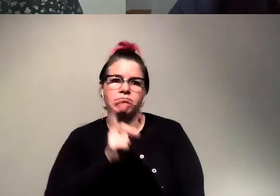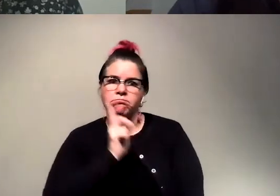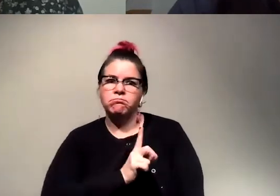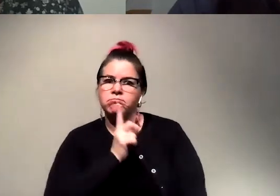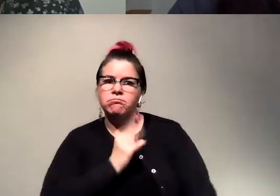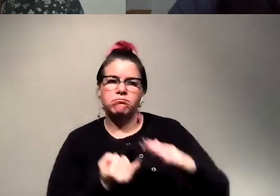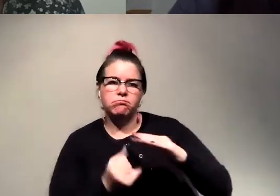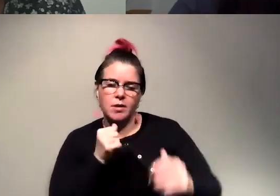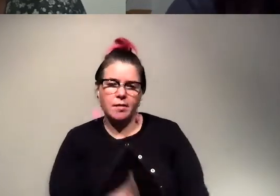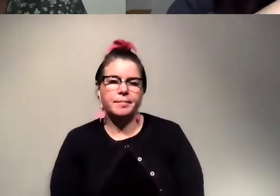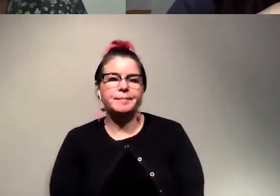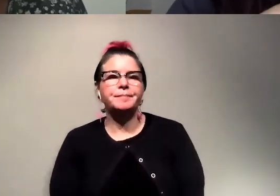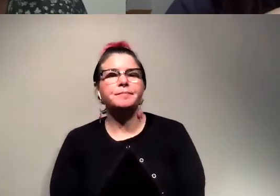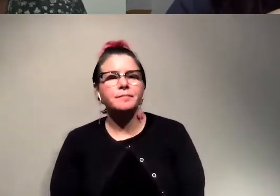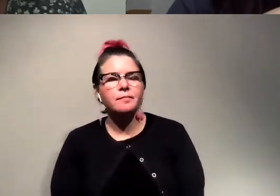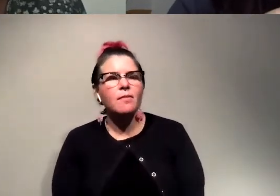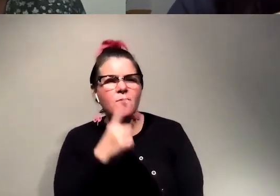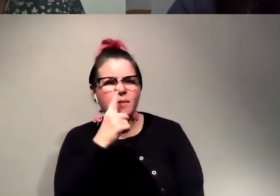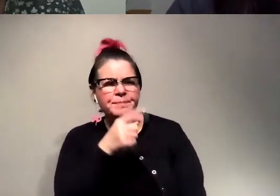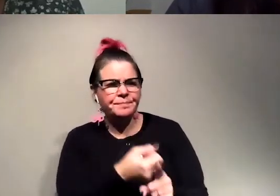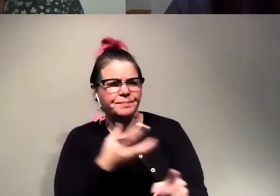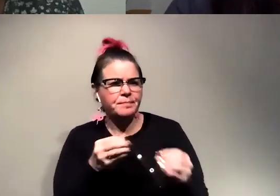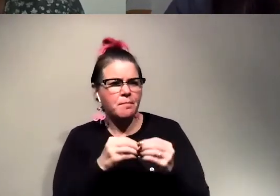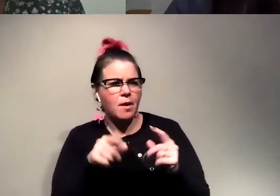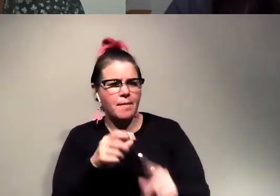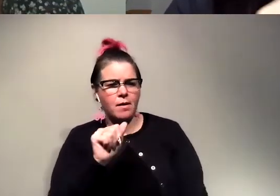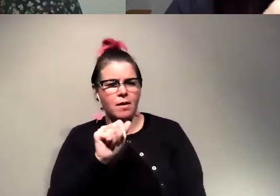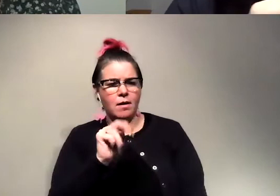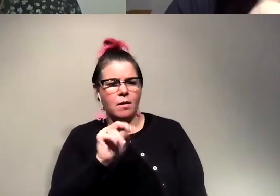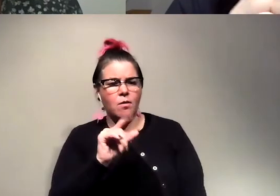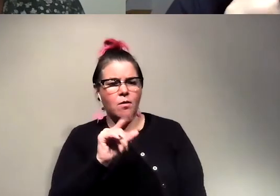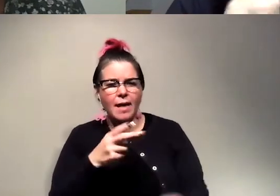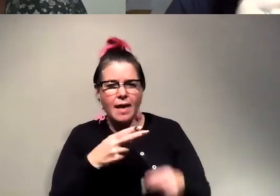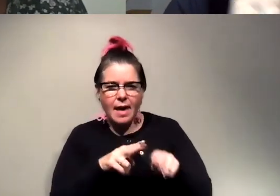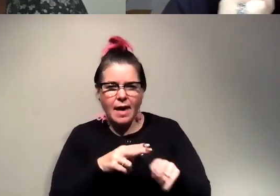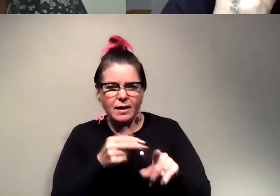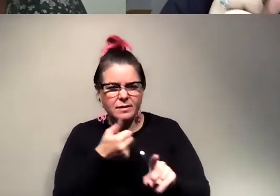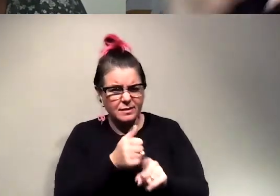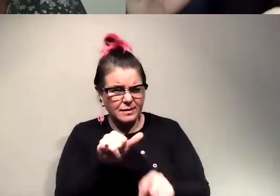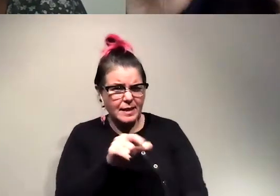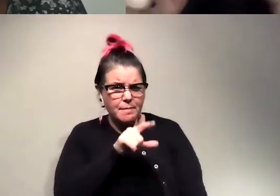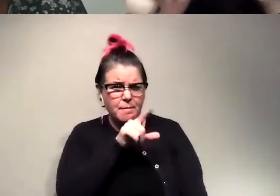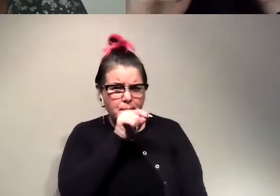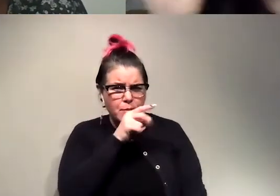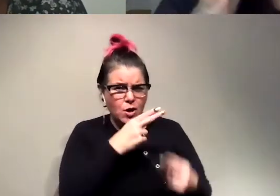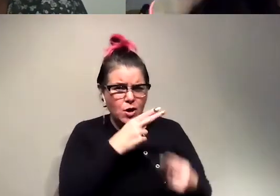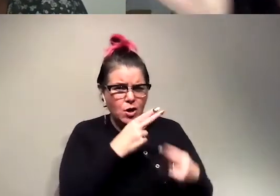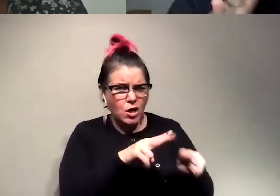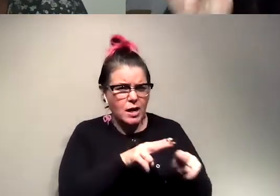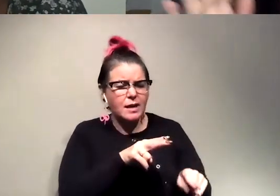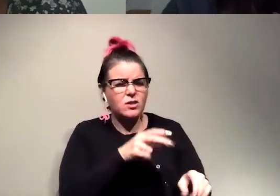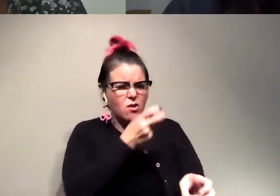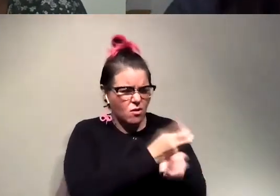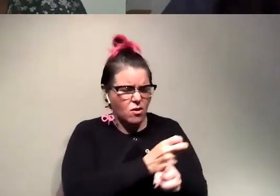Cool. Could you tell us a little bit more about Anole eggs? Are they like bird eggs where they're kind of hard, or are they like snake eggs where they're kind of